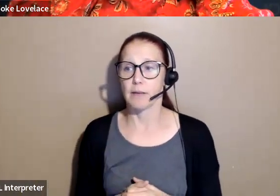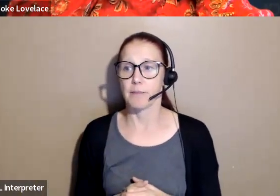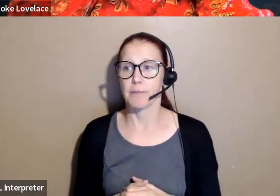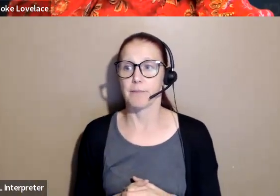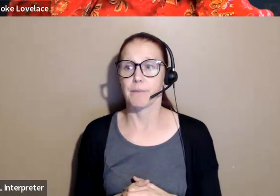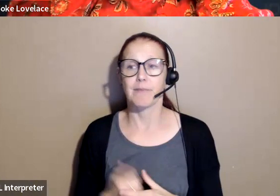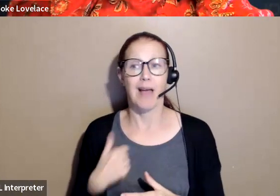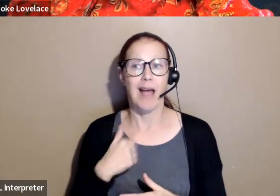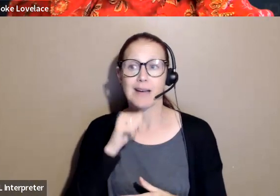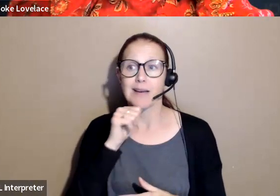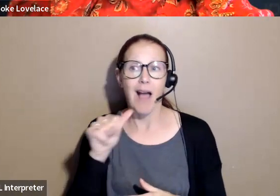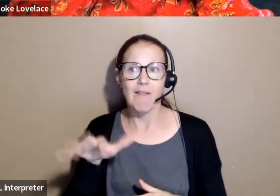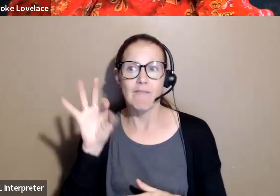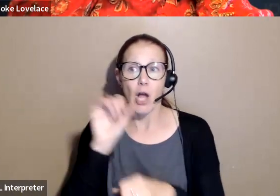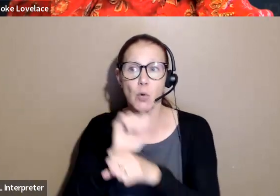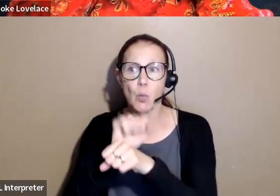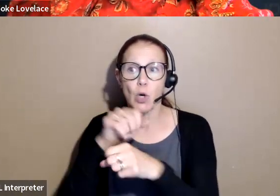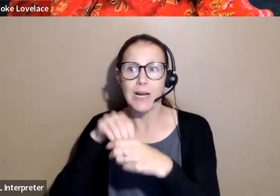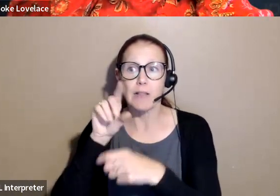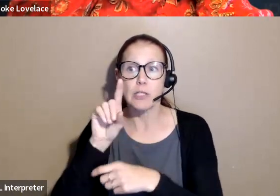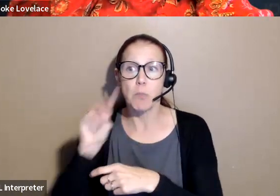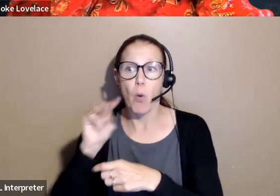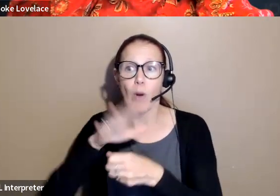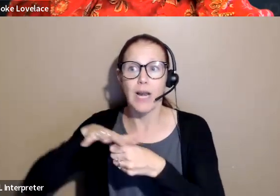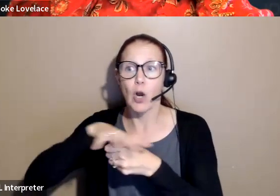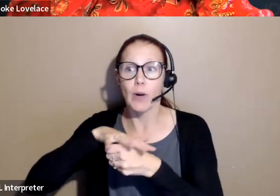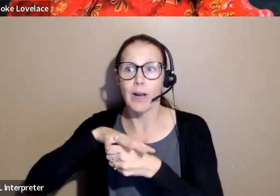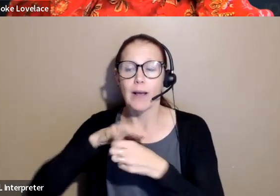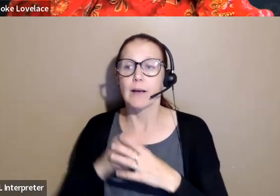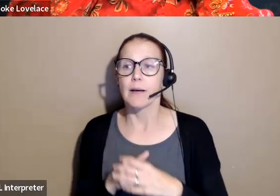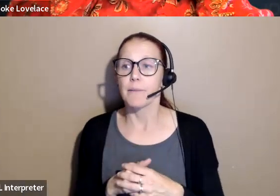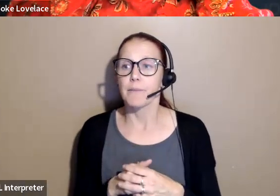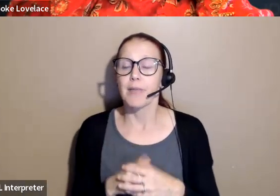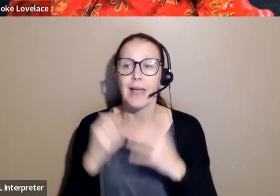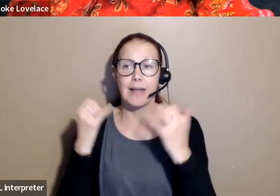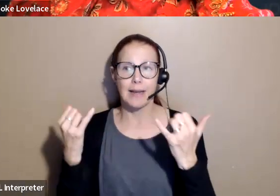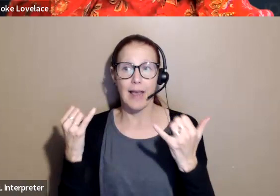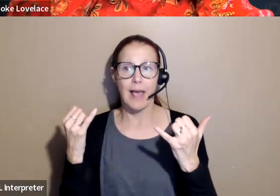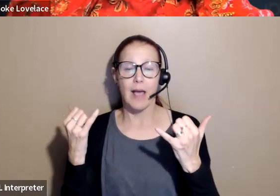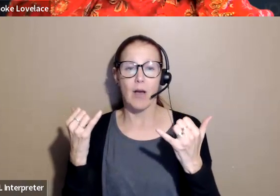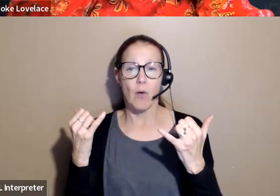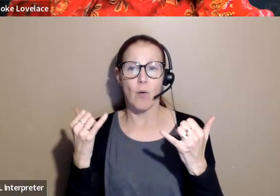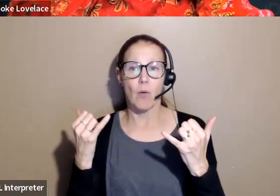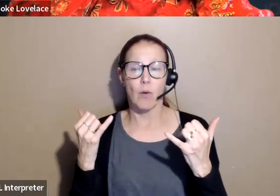So I did not find work in the Des Moines area, and now I